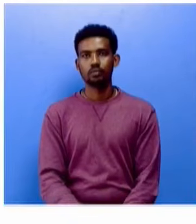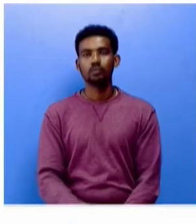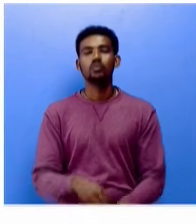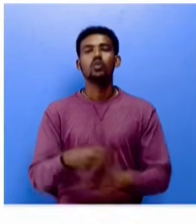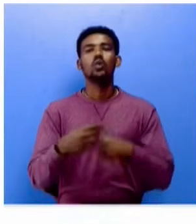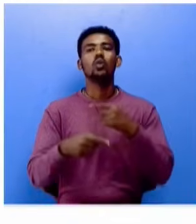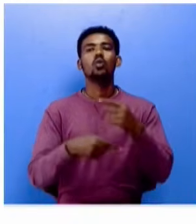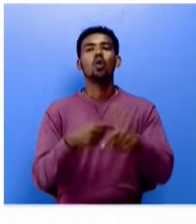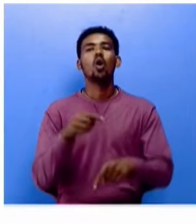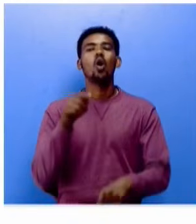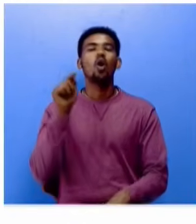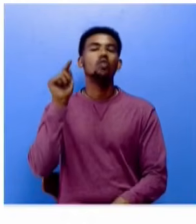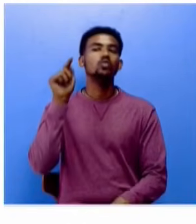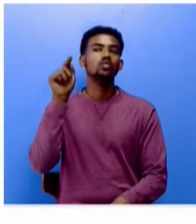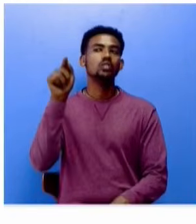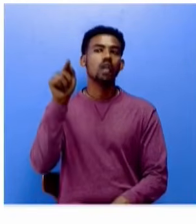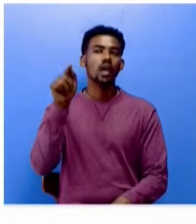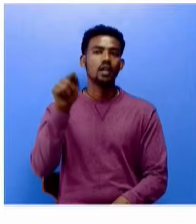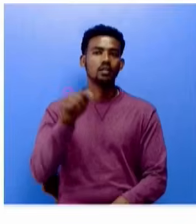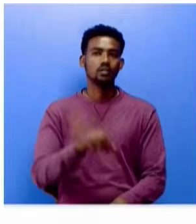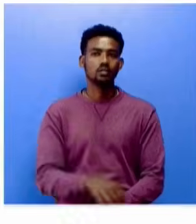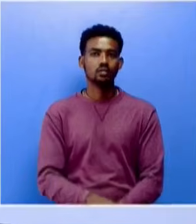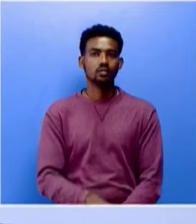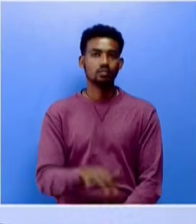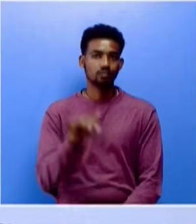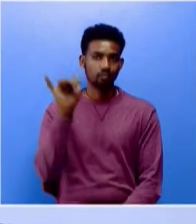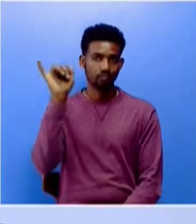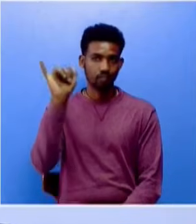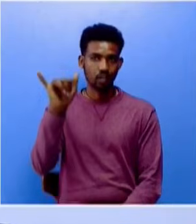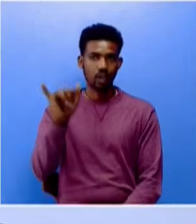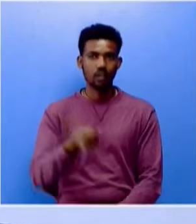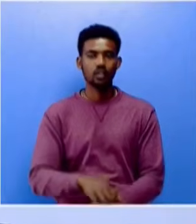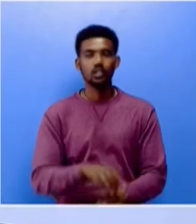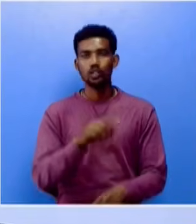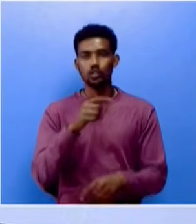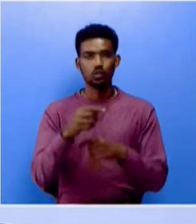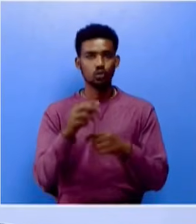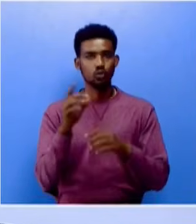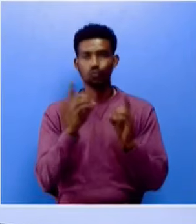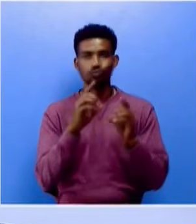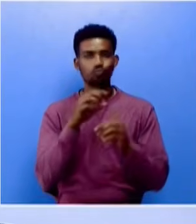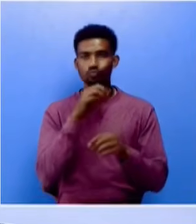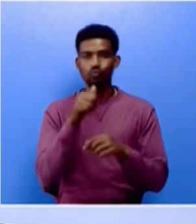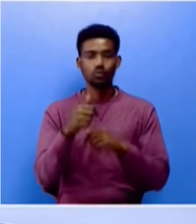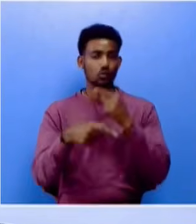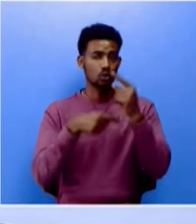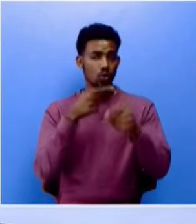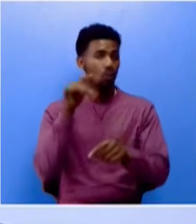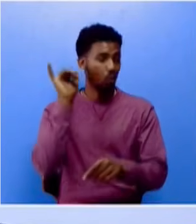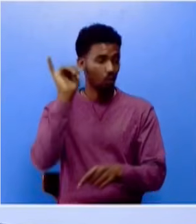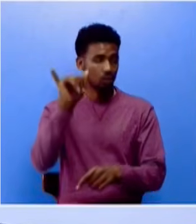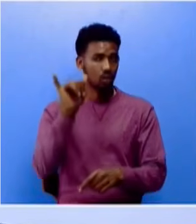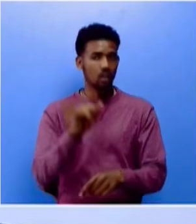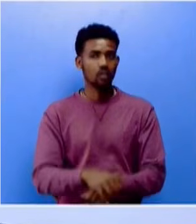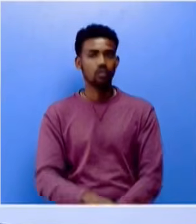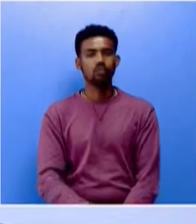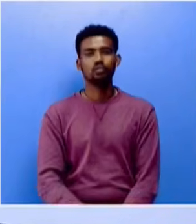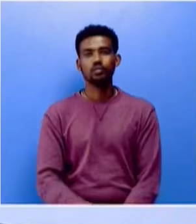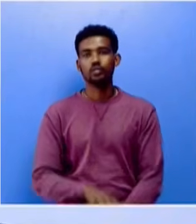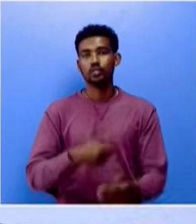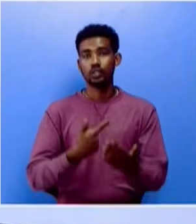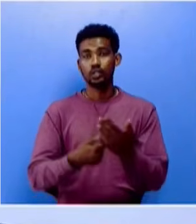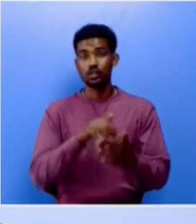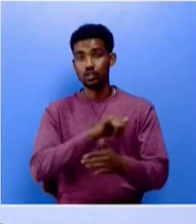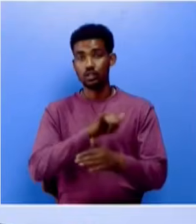go there. Look, you shouldn't go there. It's just like a piece of advice,